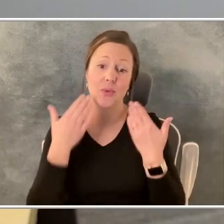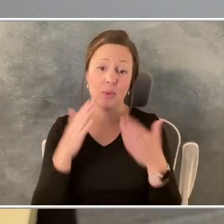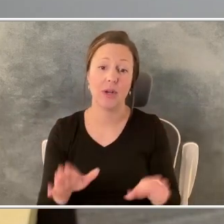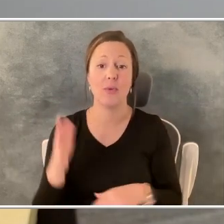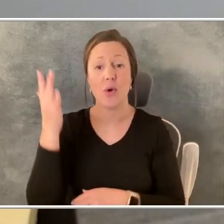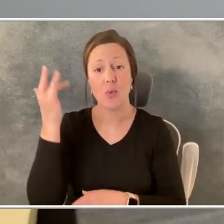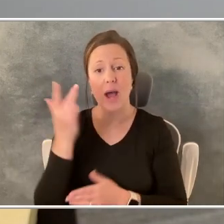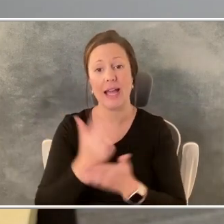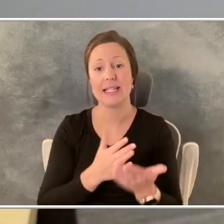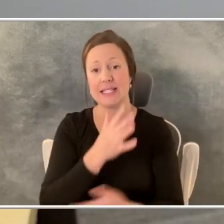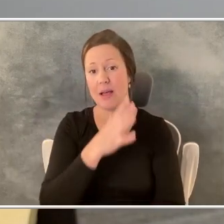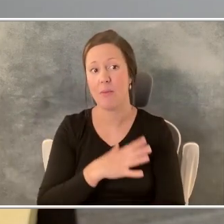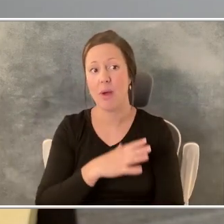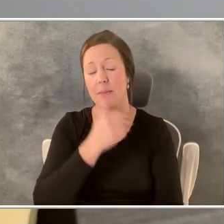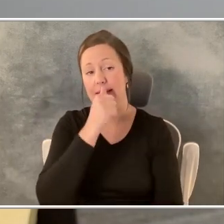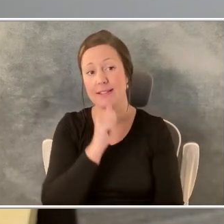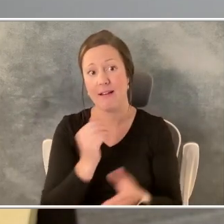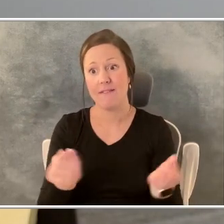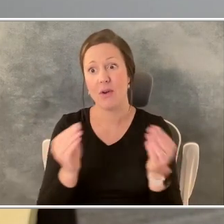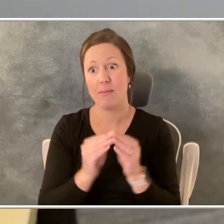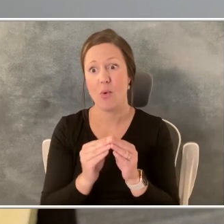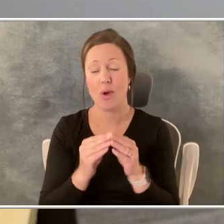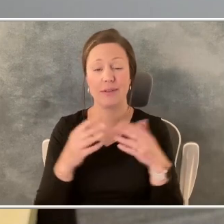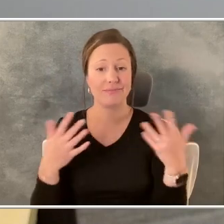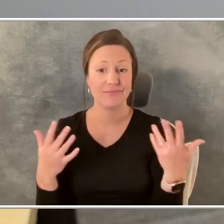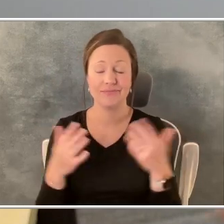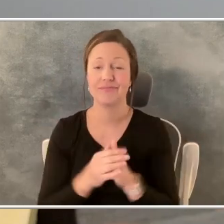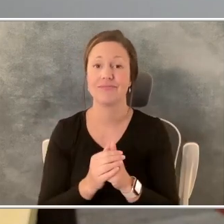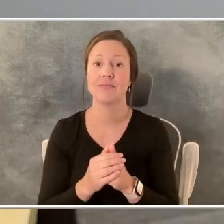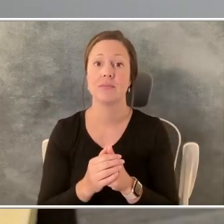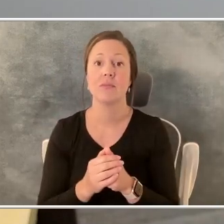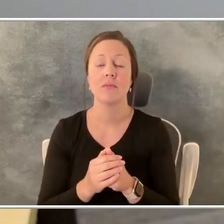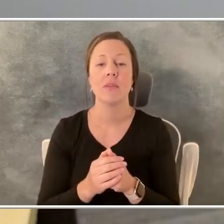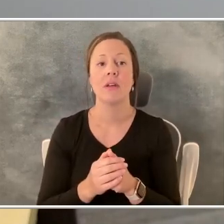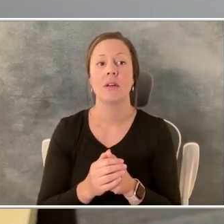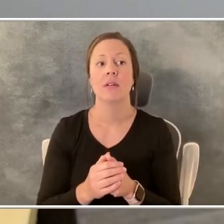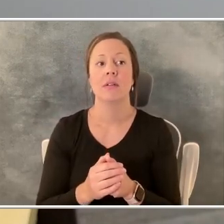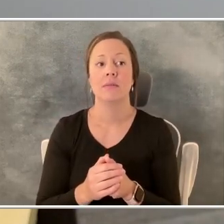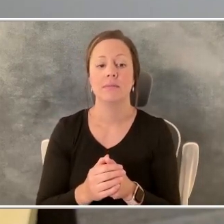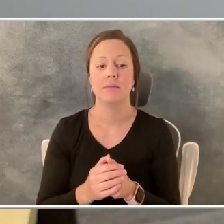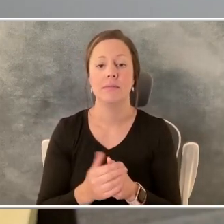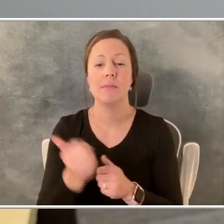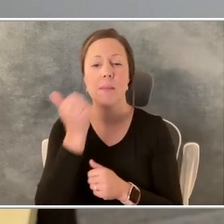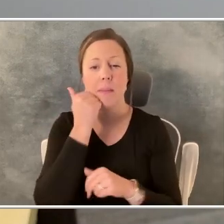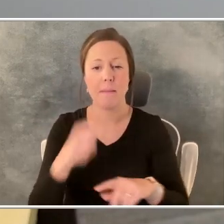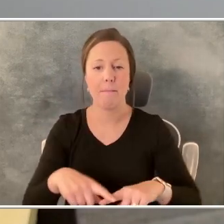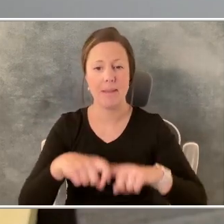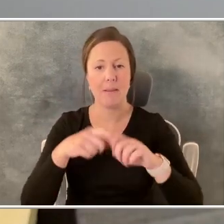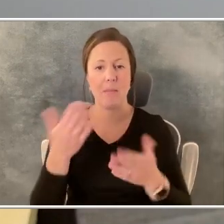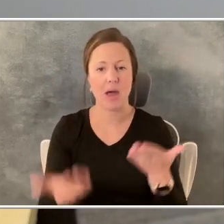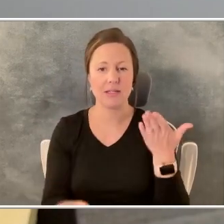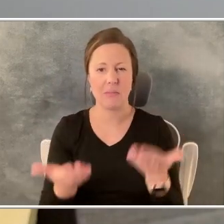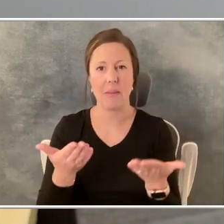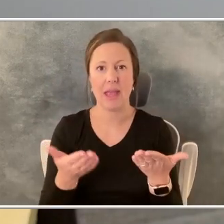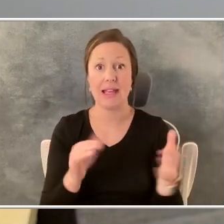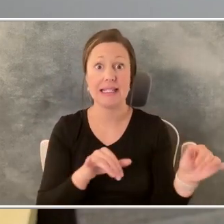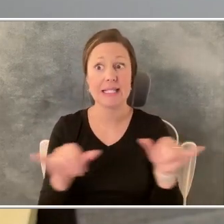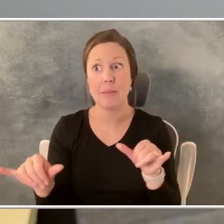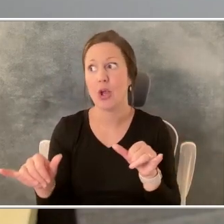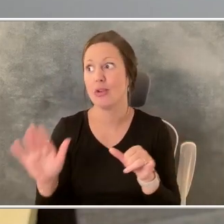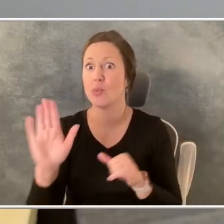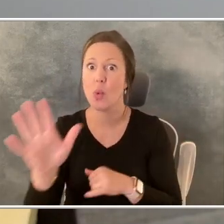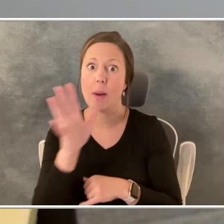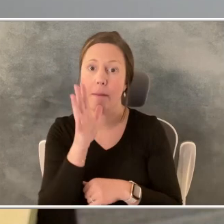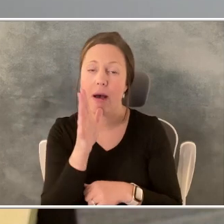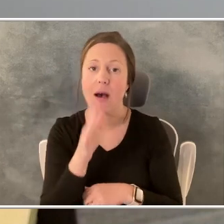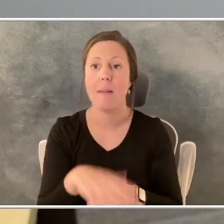more. There's a tendency sometimes that the menopause may be similar to what your mom went through, but I